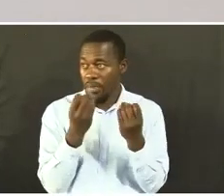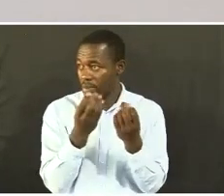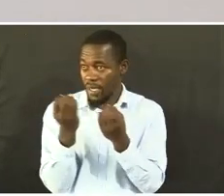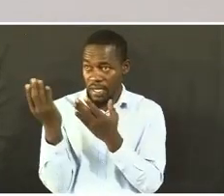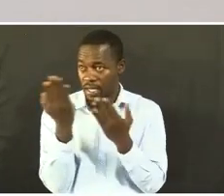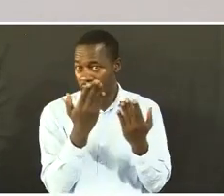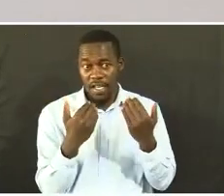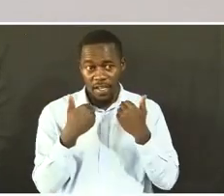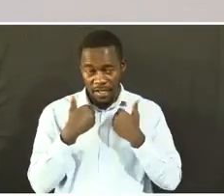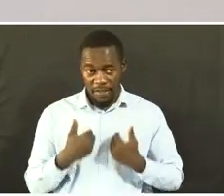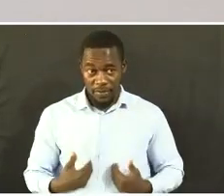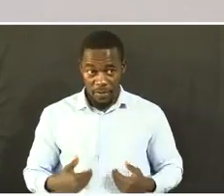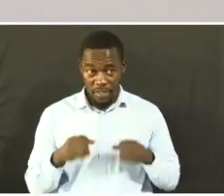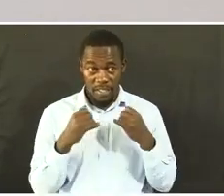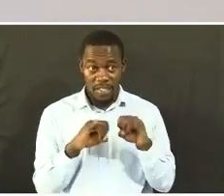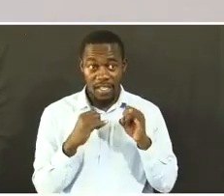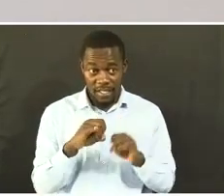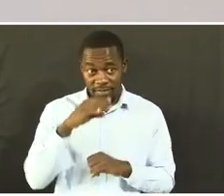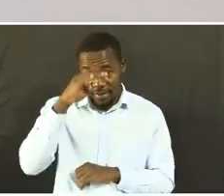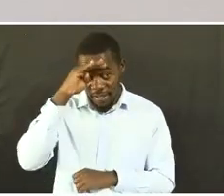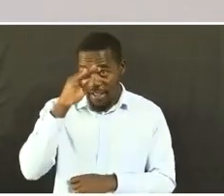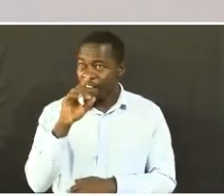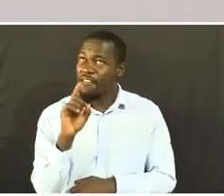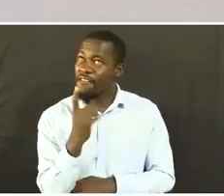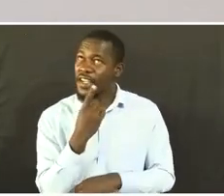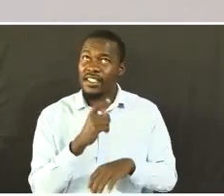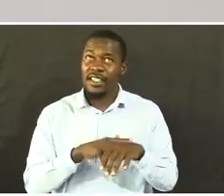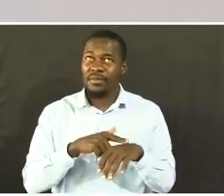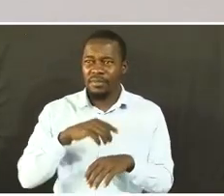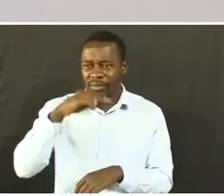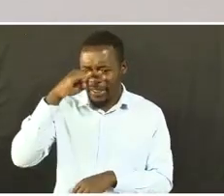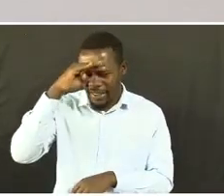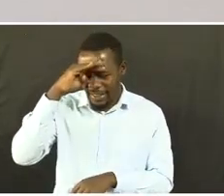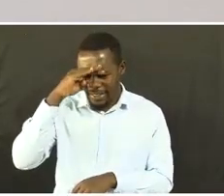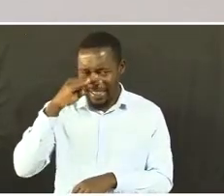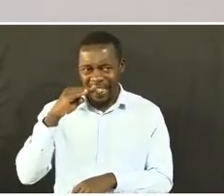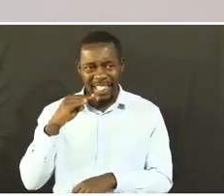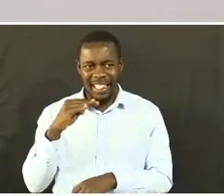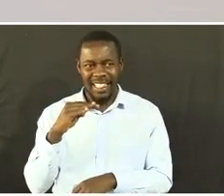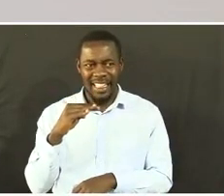that the first time they take it, it is not pleasant. Smoking marijuana the first time is not